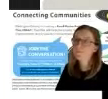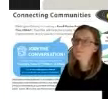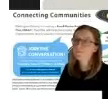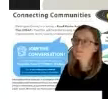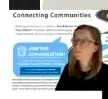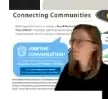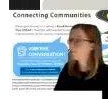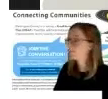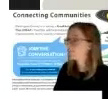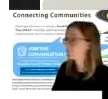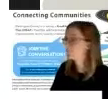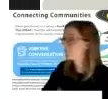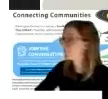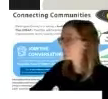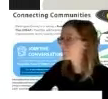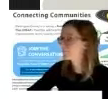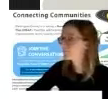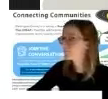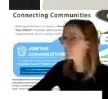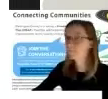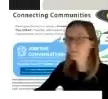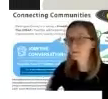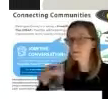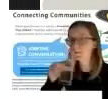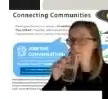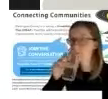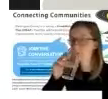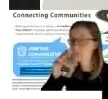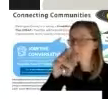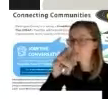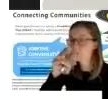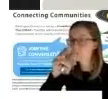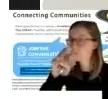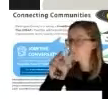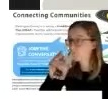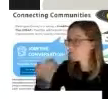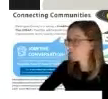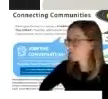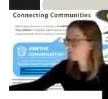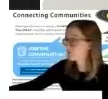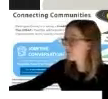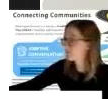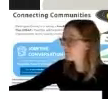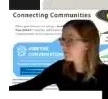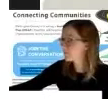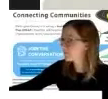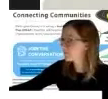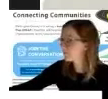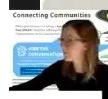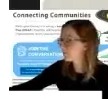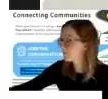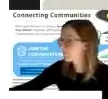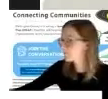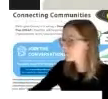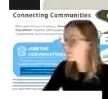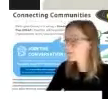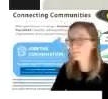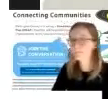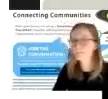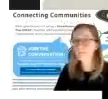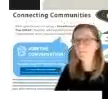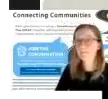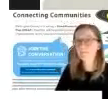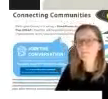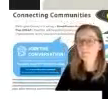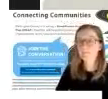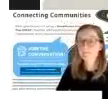In terms of where people travel, over 73% of trips are made within the county or the city of Guelph. So the significant majority of local travel.